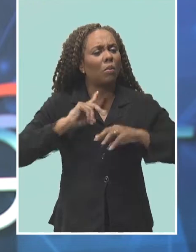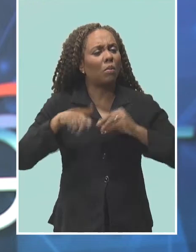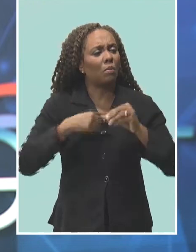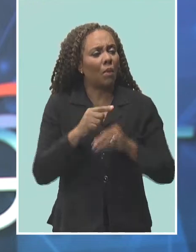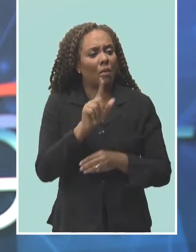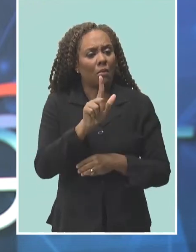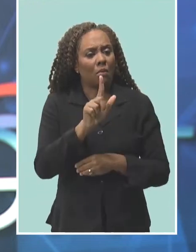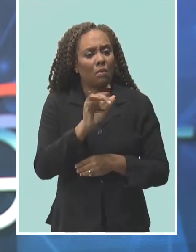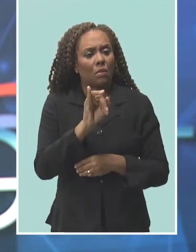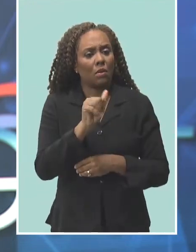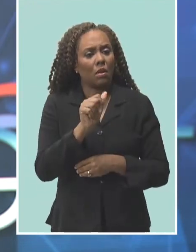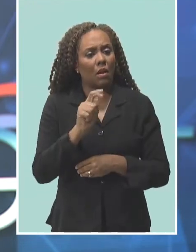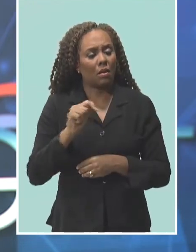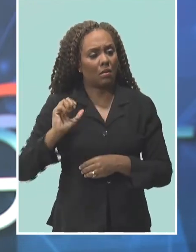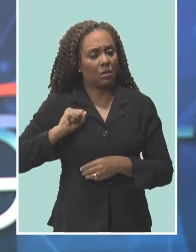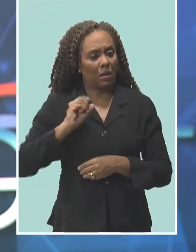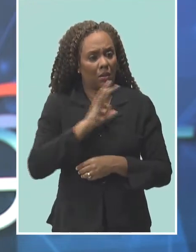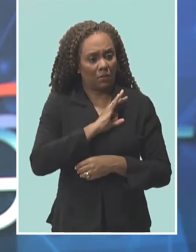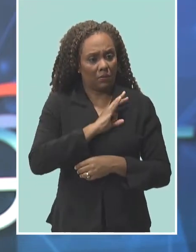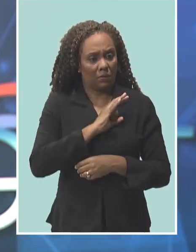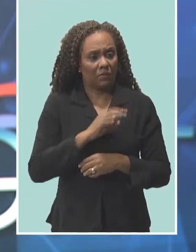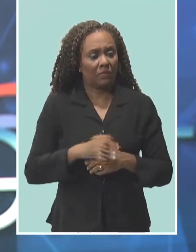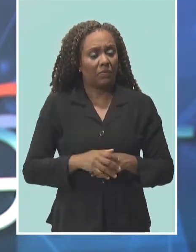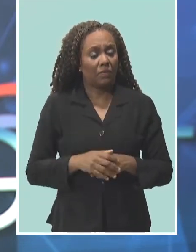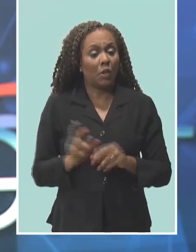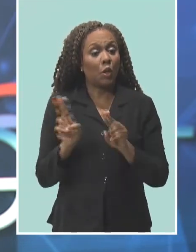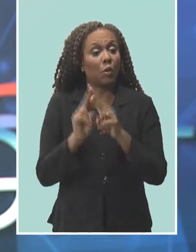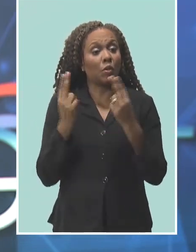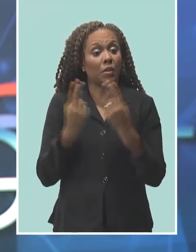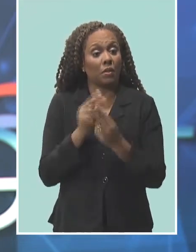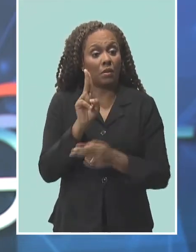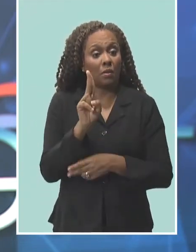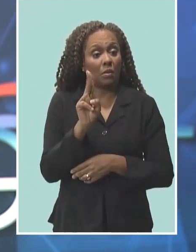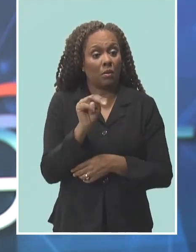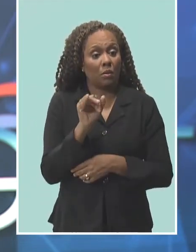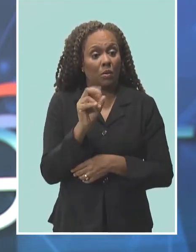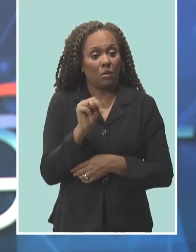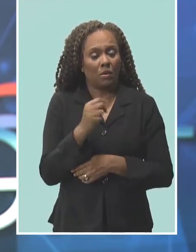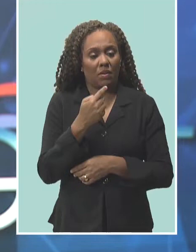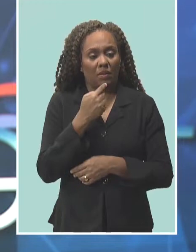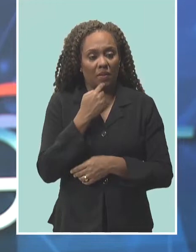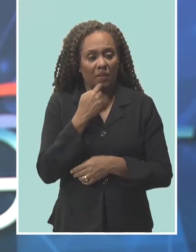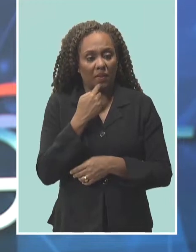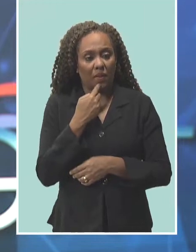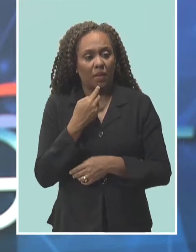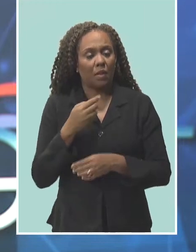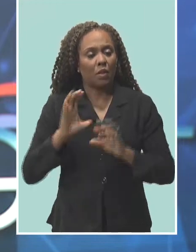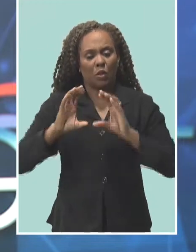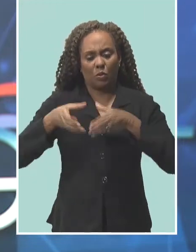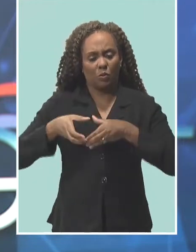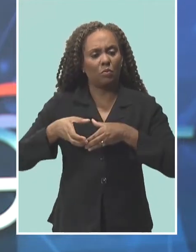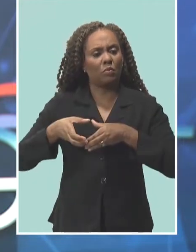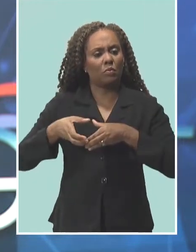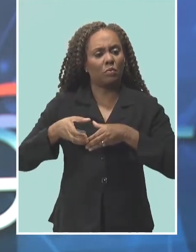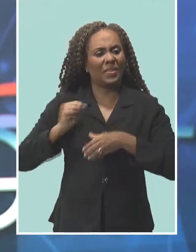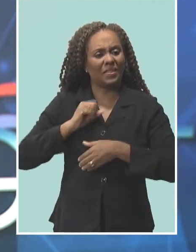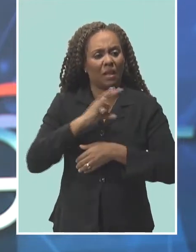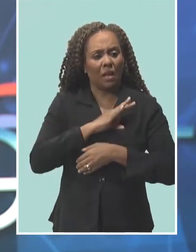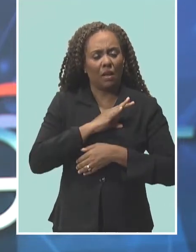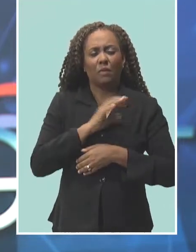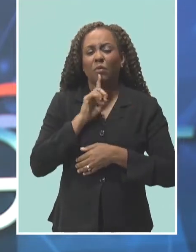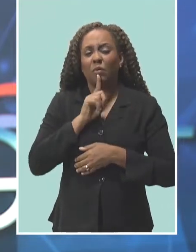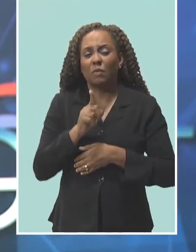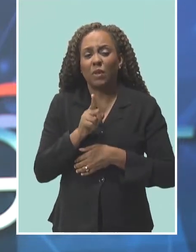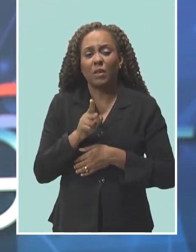Liat. Now, Acting General Secretary Delcia Burke says a recent chain of events has had members of the pilot body, especially those